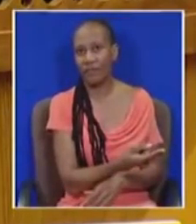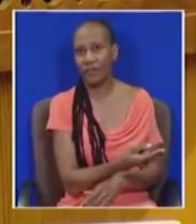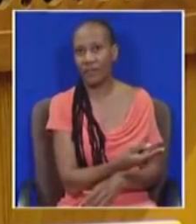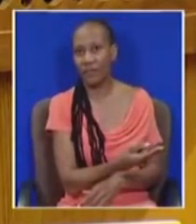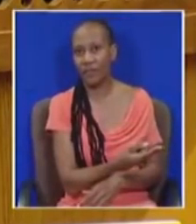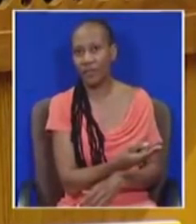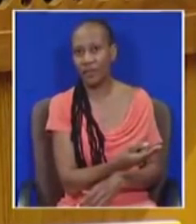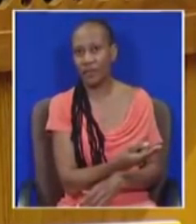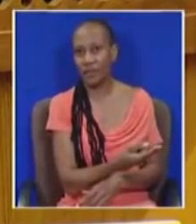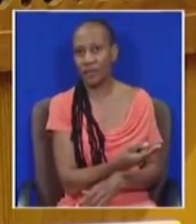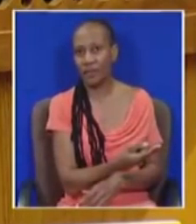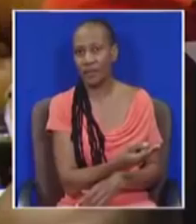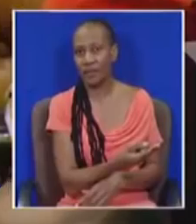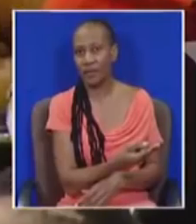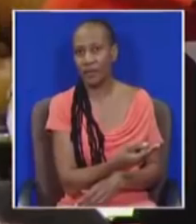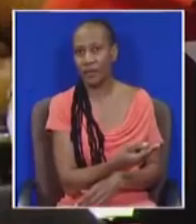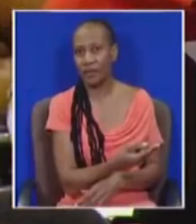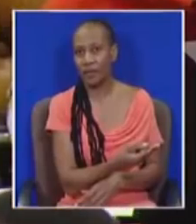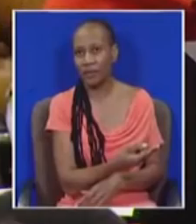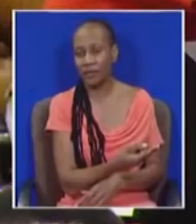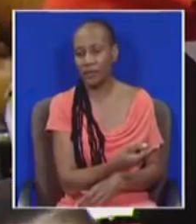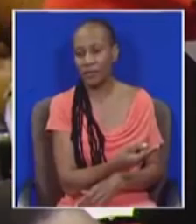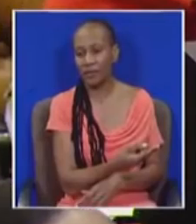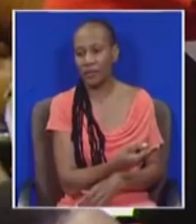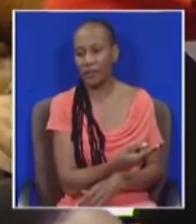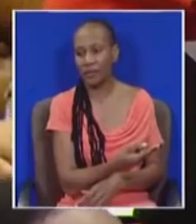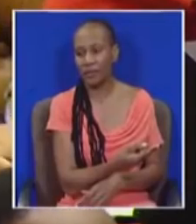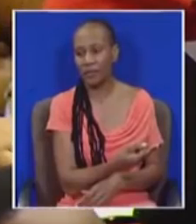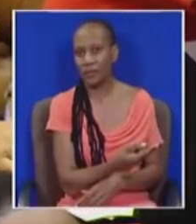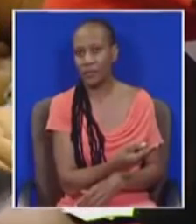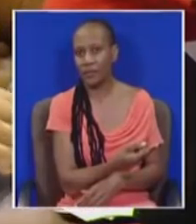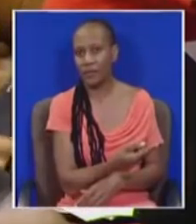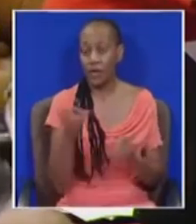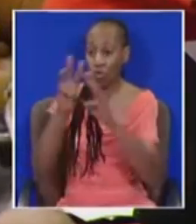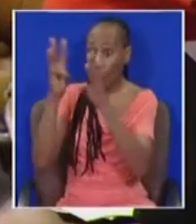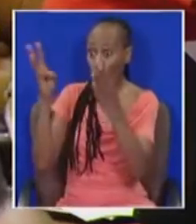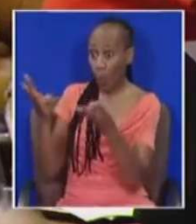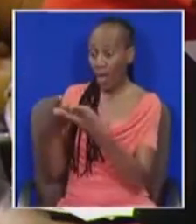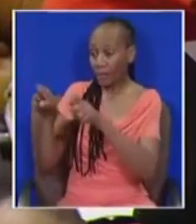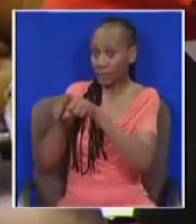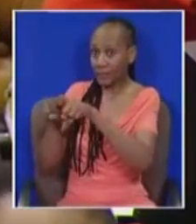read, quite painfully so, that in fact, in the latest global tests,